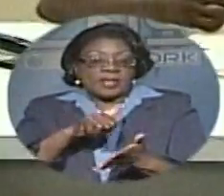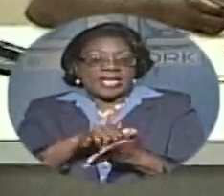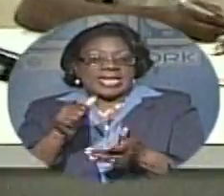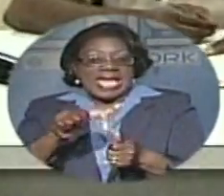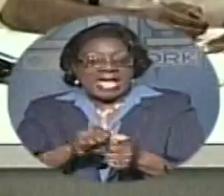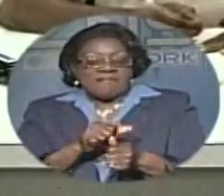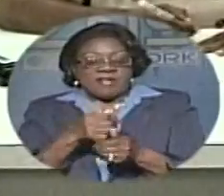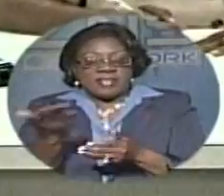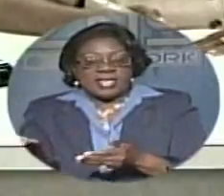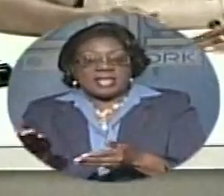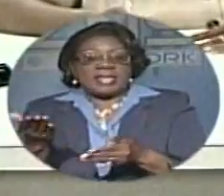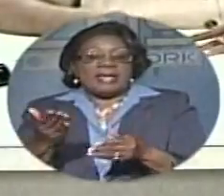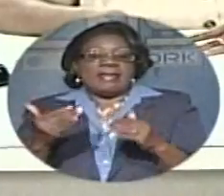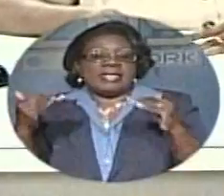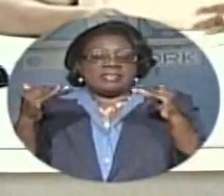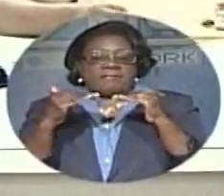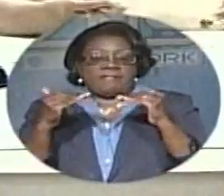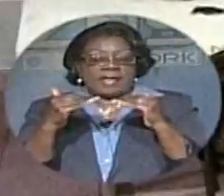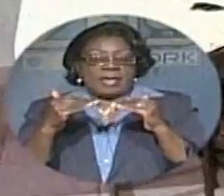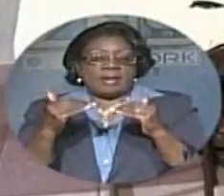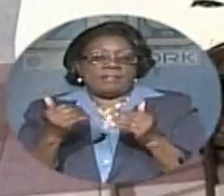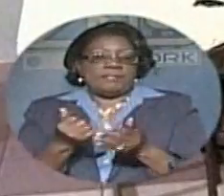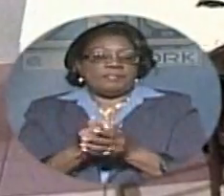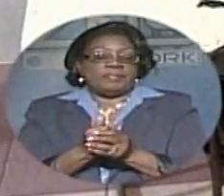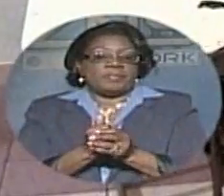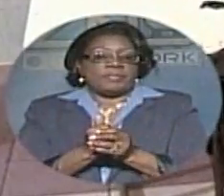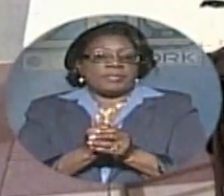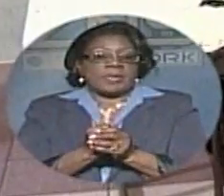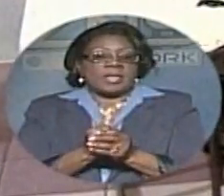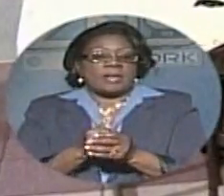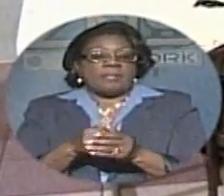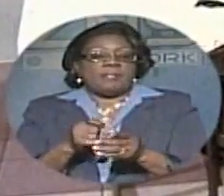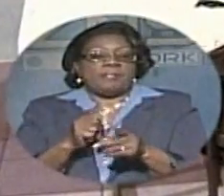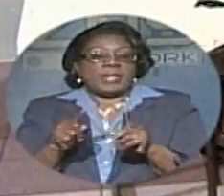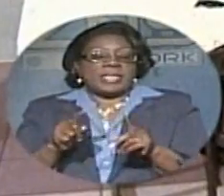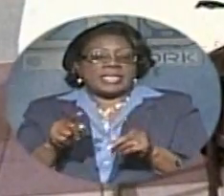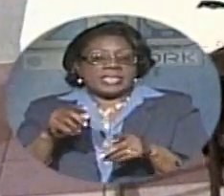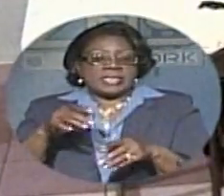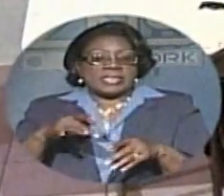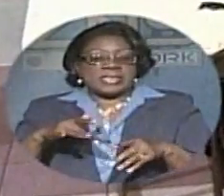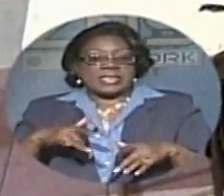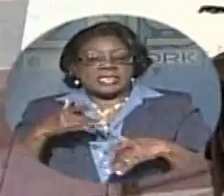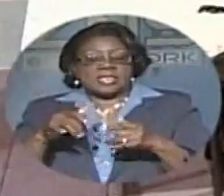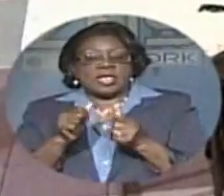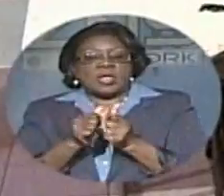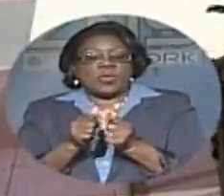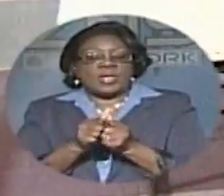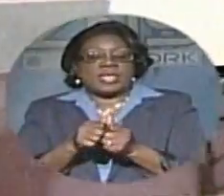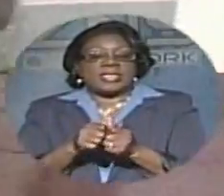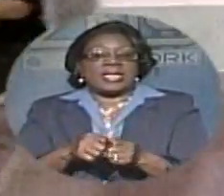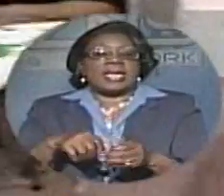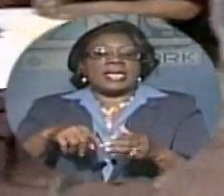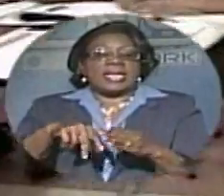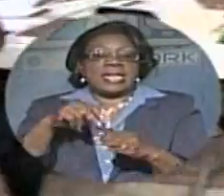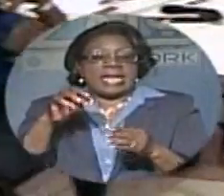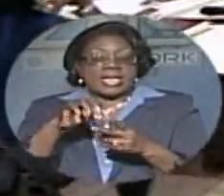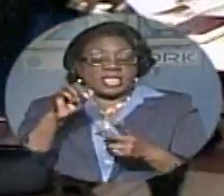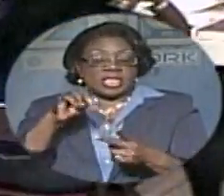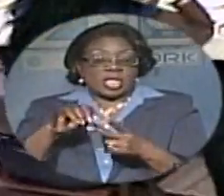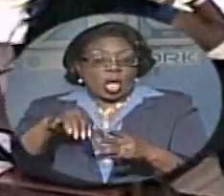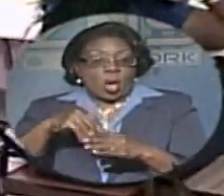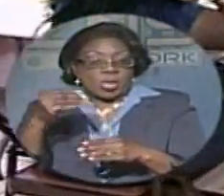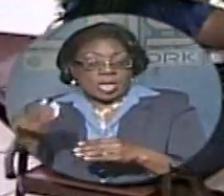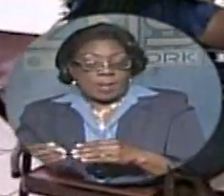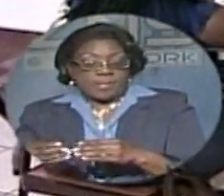Election observation is not concerned with any particular election result, but is concerned with electoral outcomes only to the degree that they